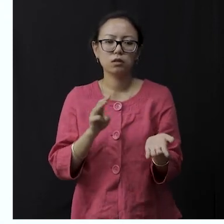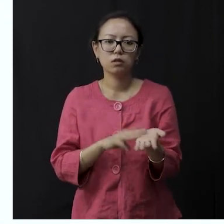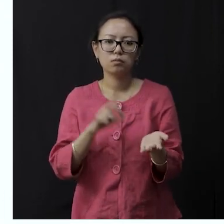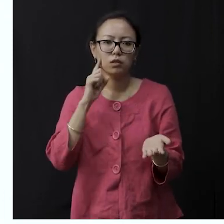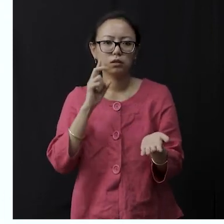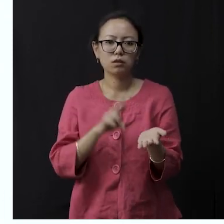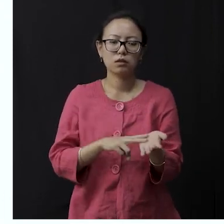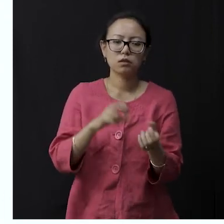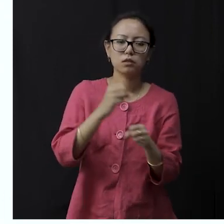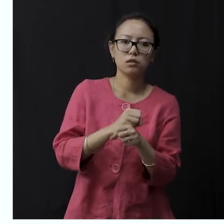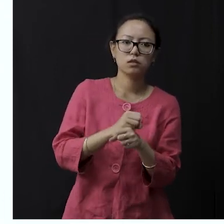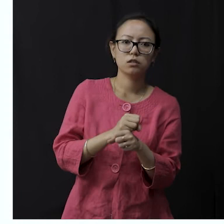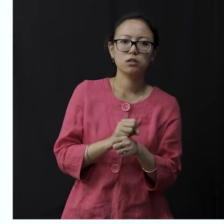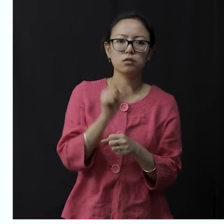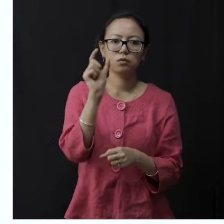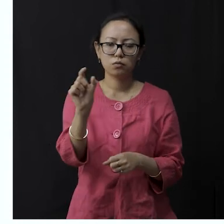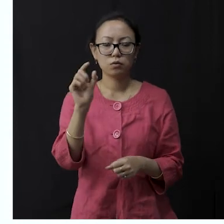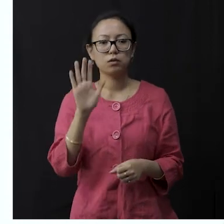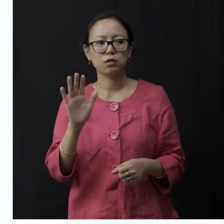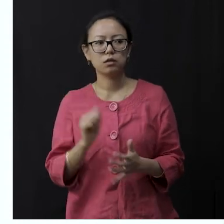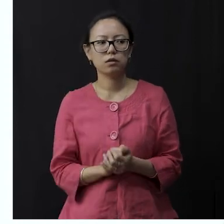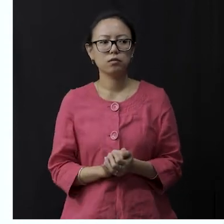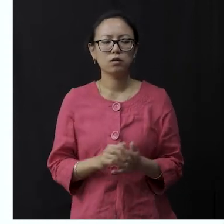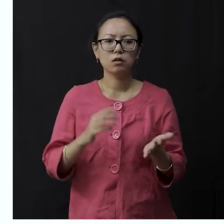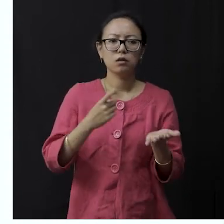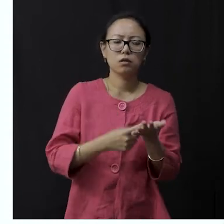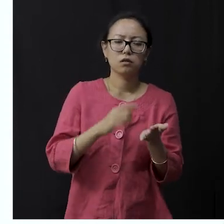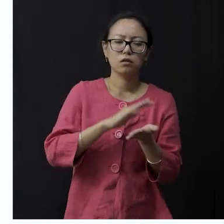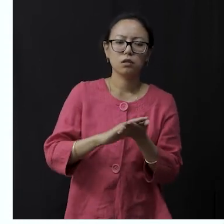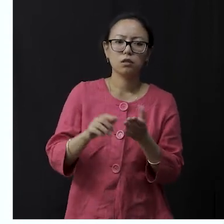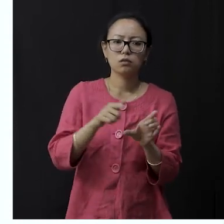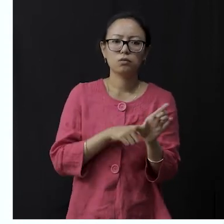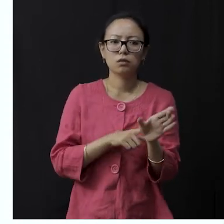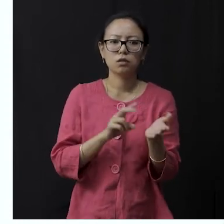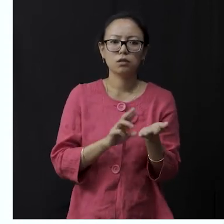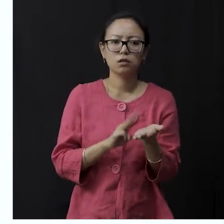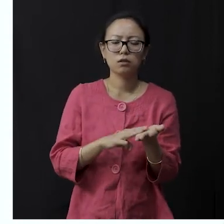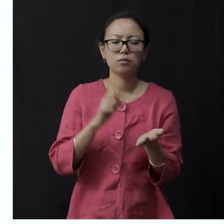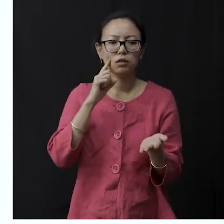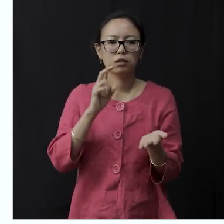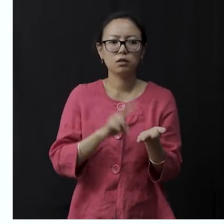rhyming words? Words that sound similar, but they may or